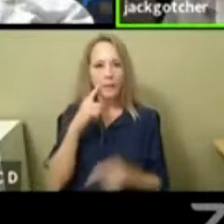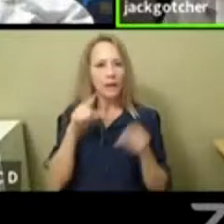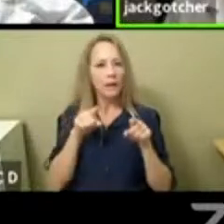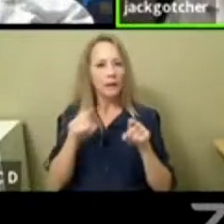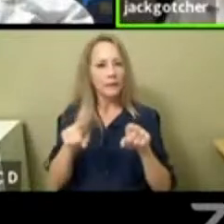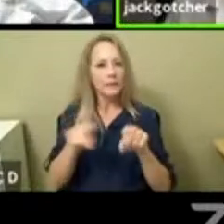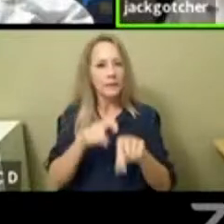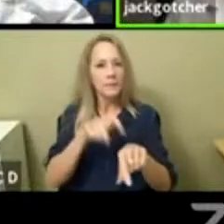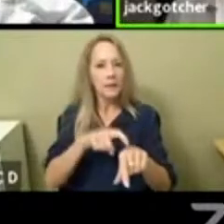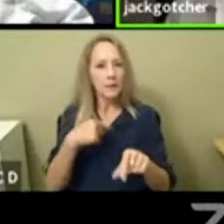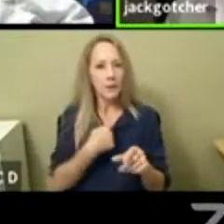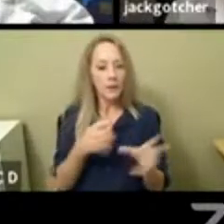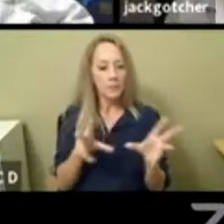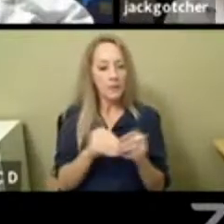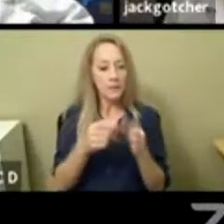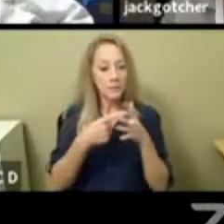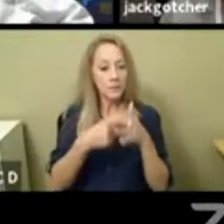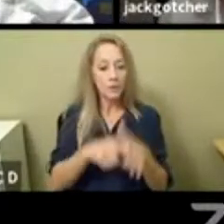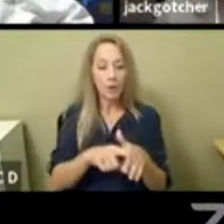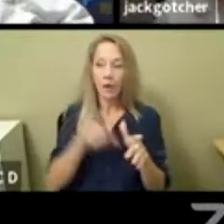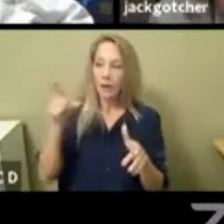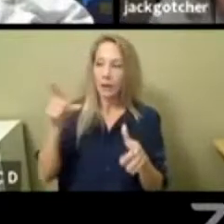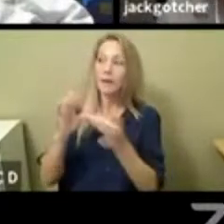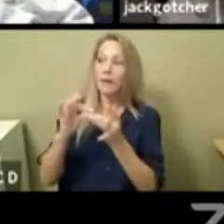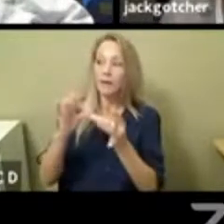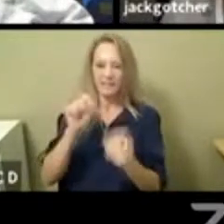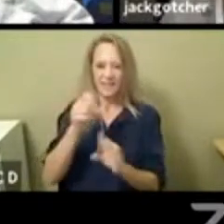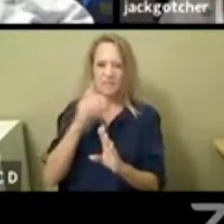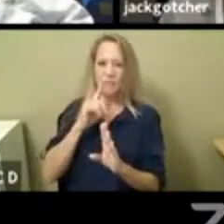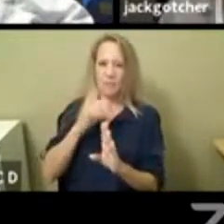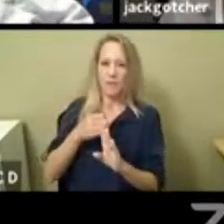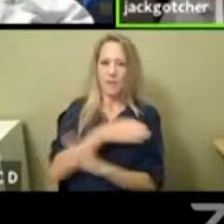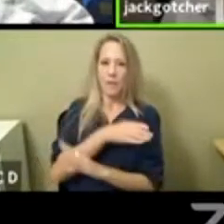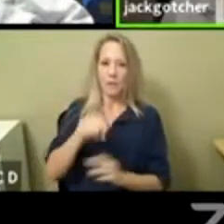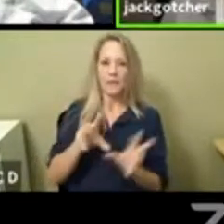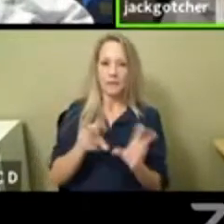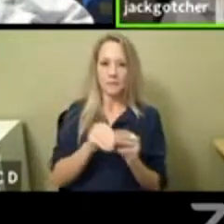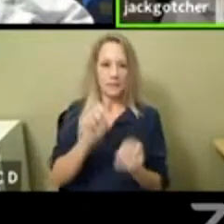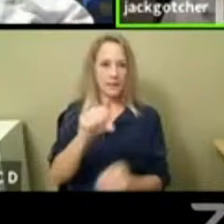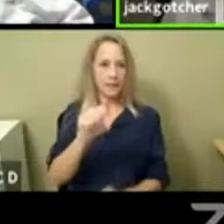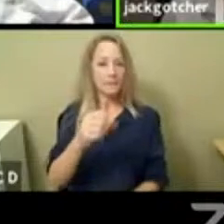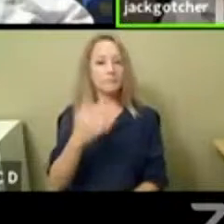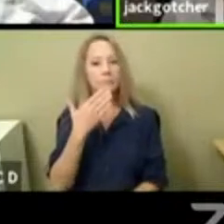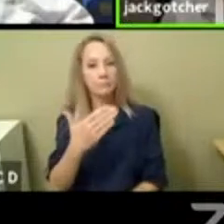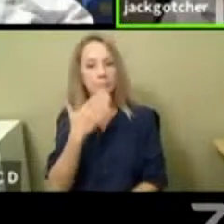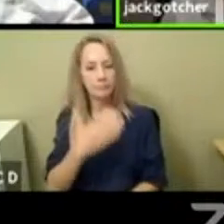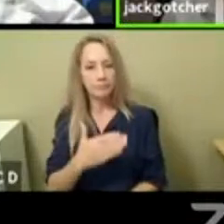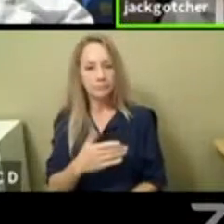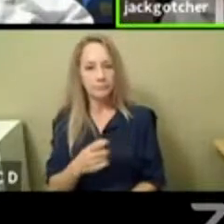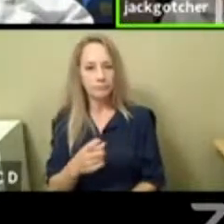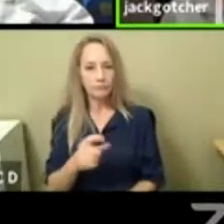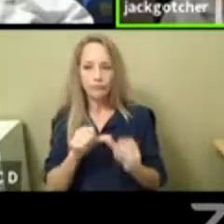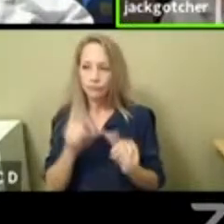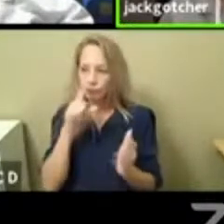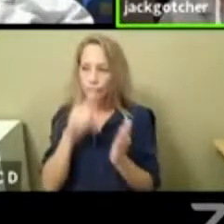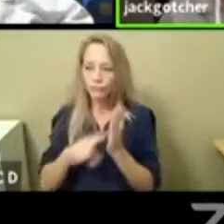meeting, actually. So yeah. Just before. Right. Thank you. Thanks for your vigilance and looking that